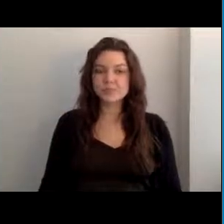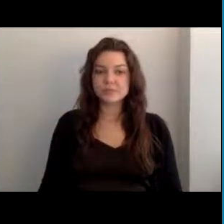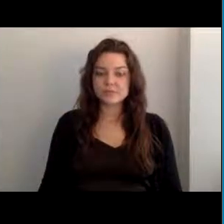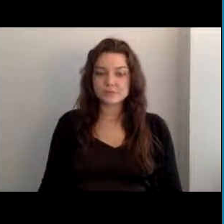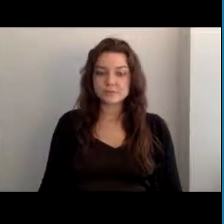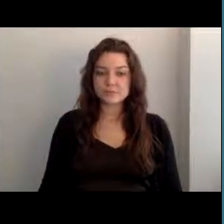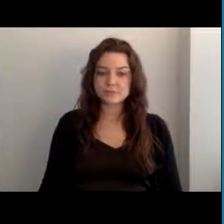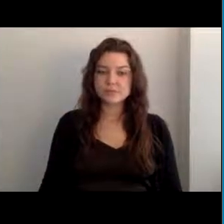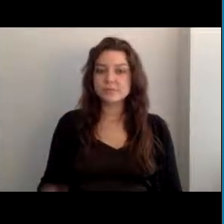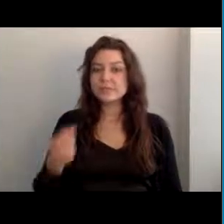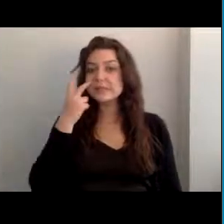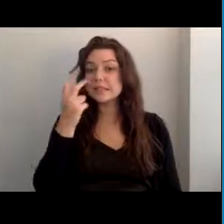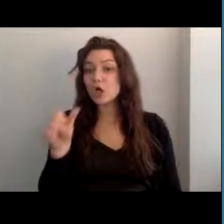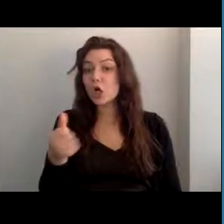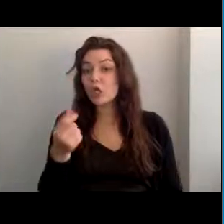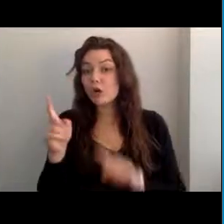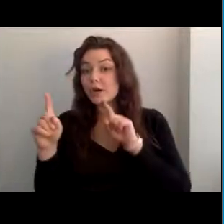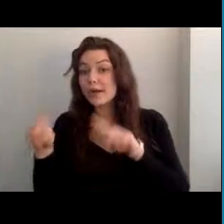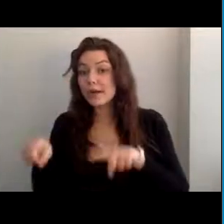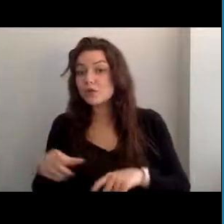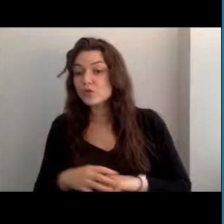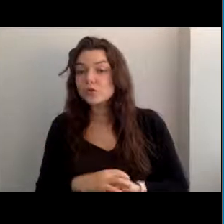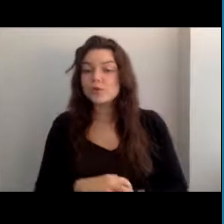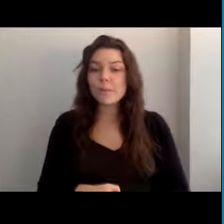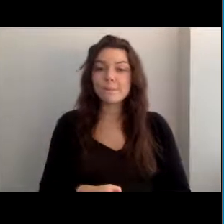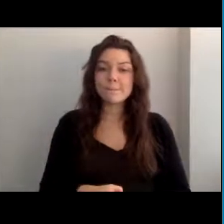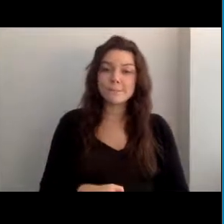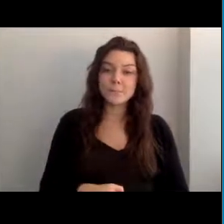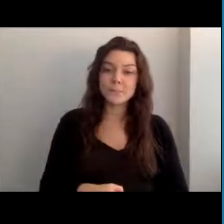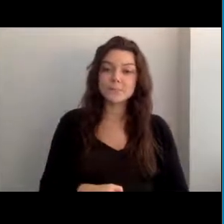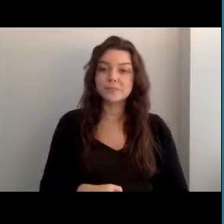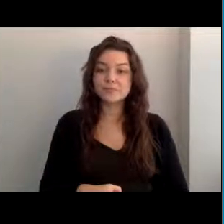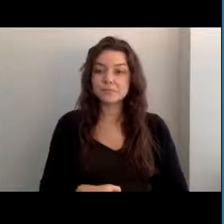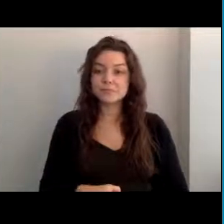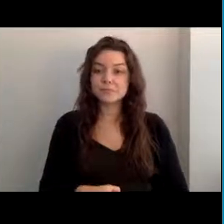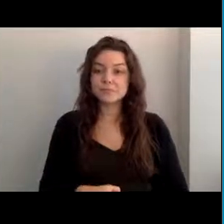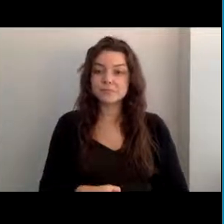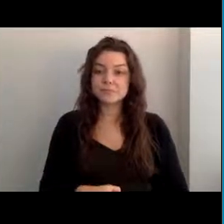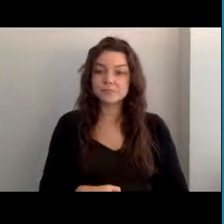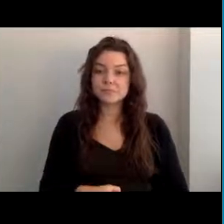says anything else. We've got a lot of people. And